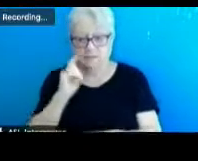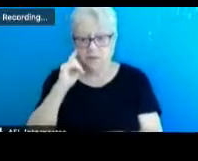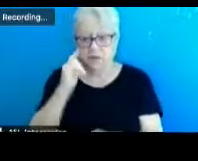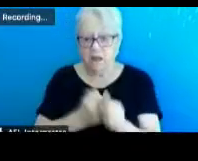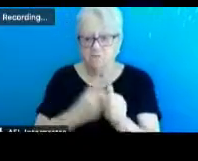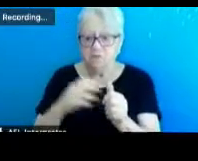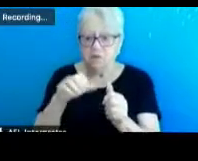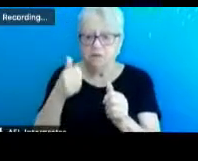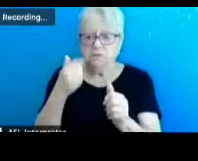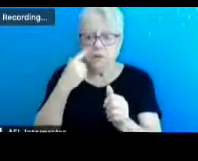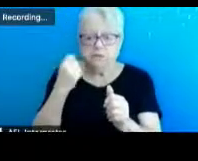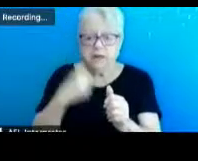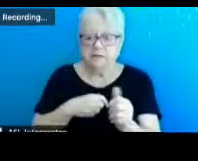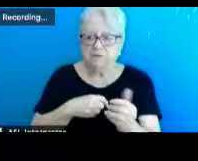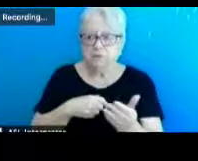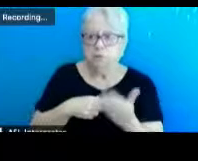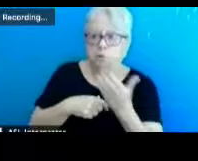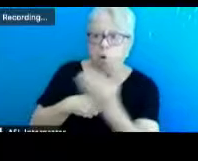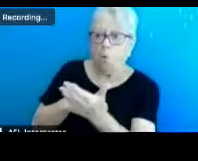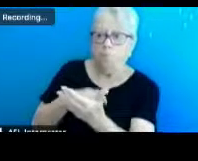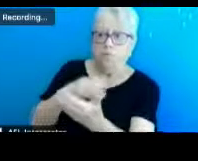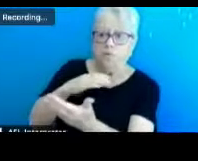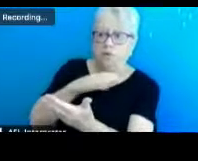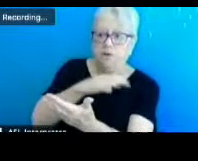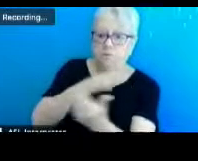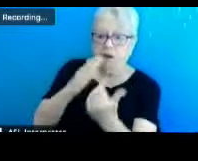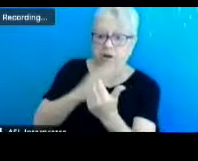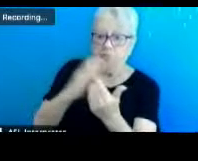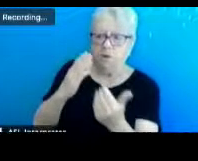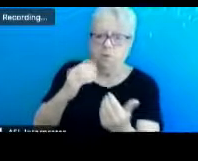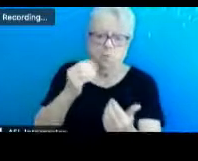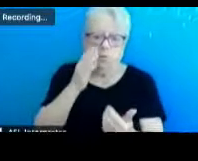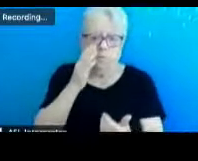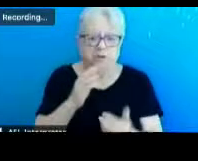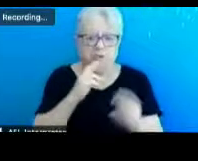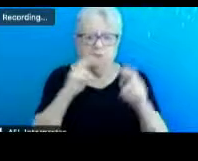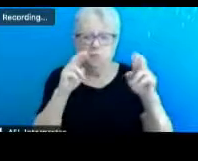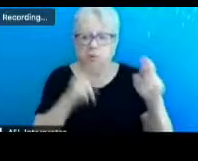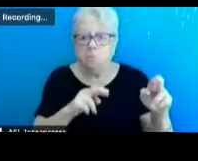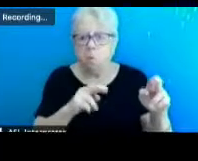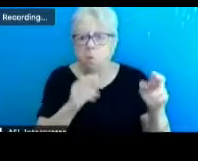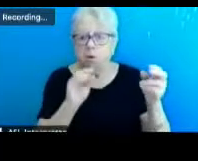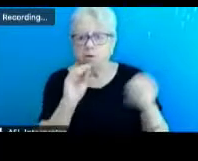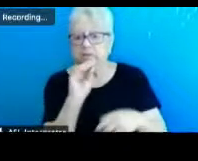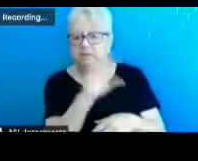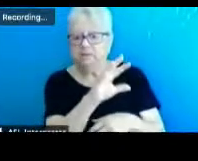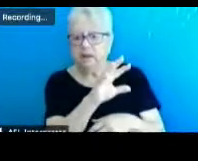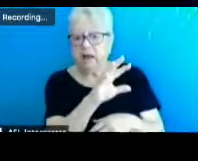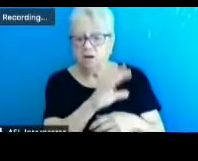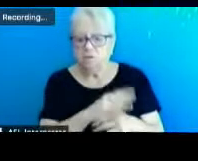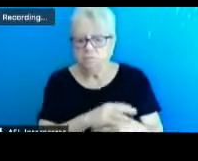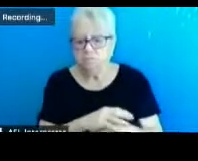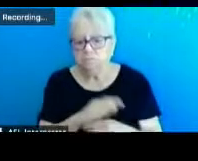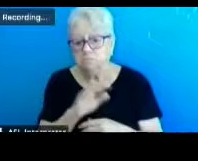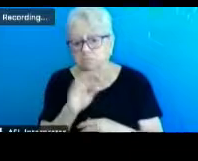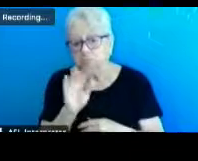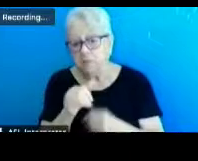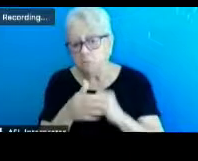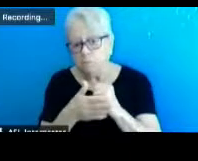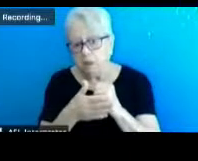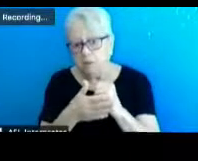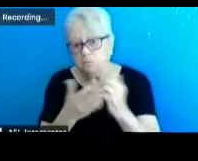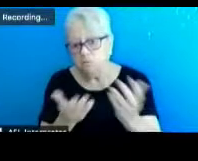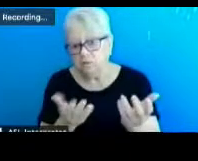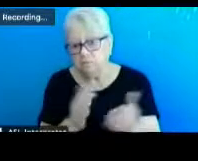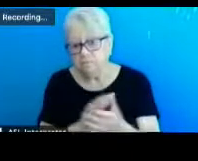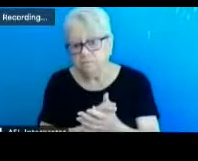before the commission anyways, could just be a report out. Okay. That would be helpful. So